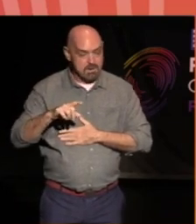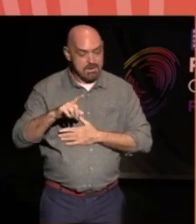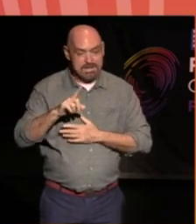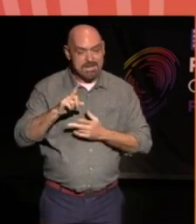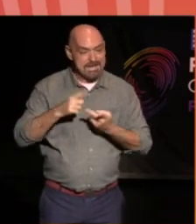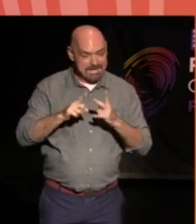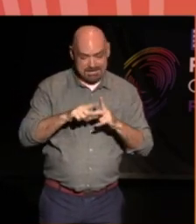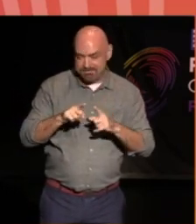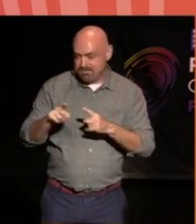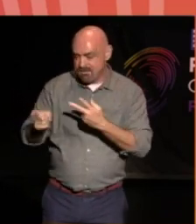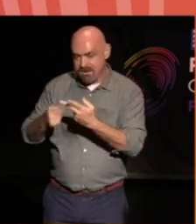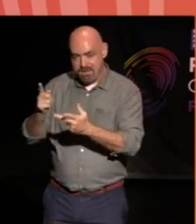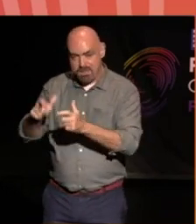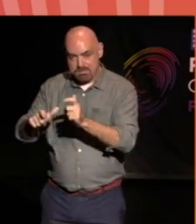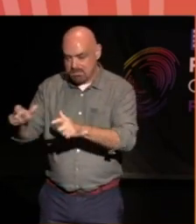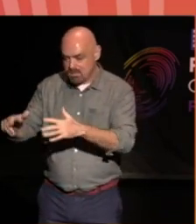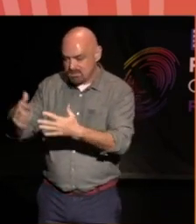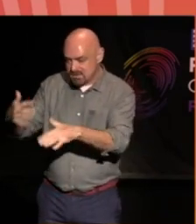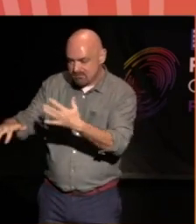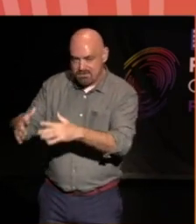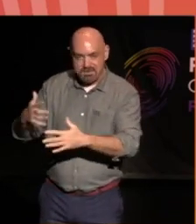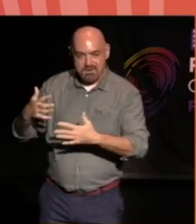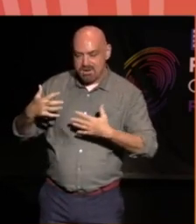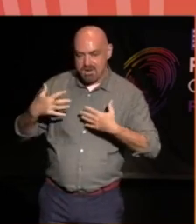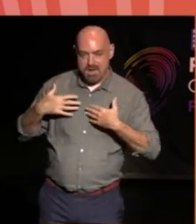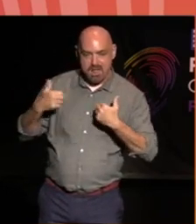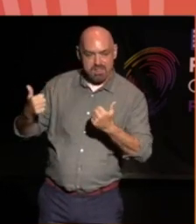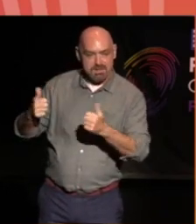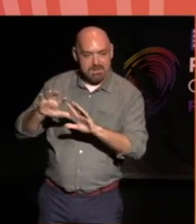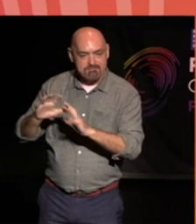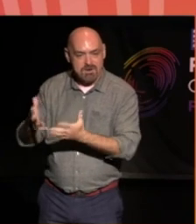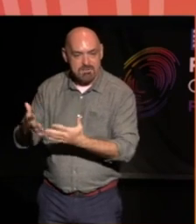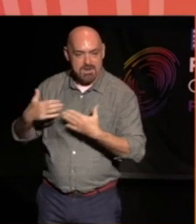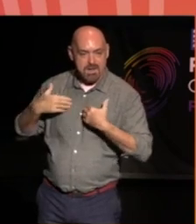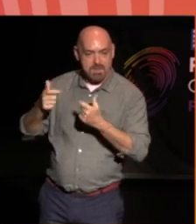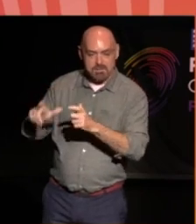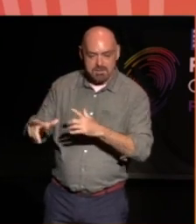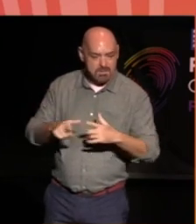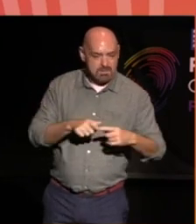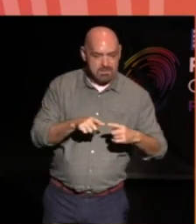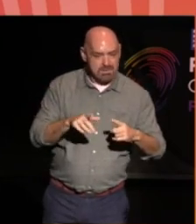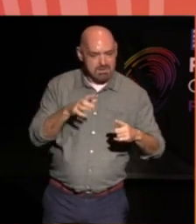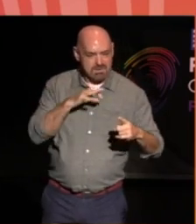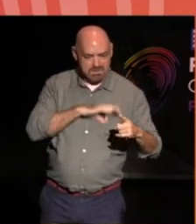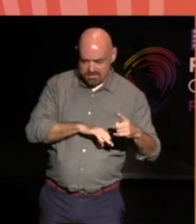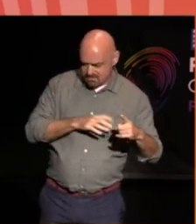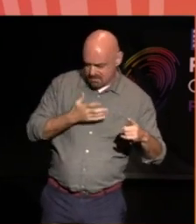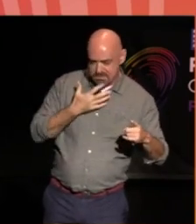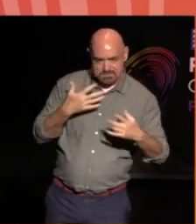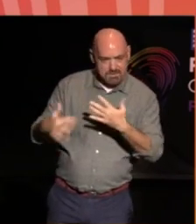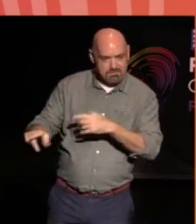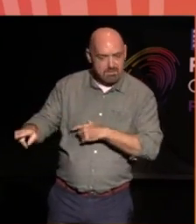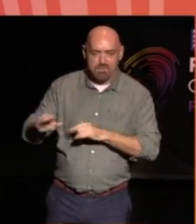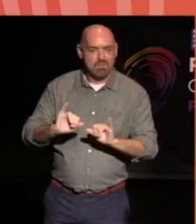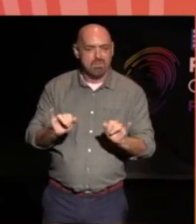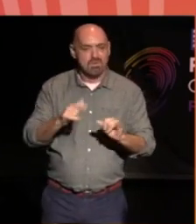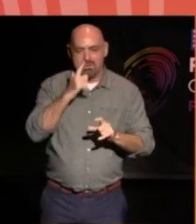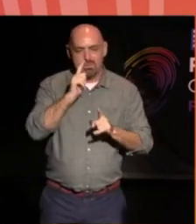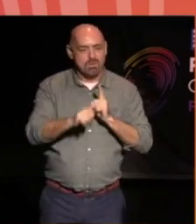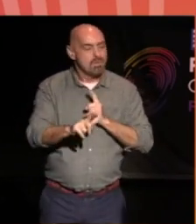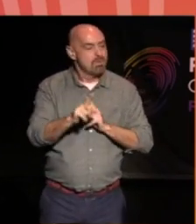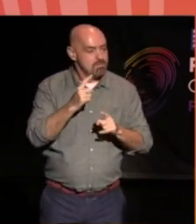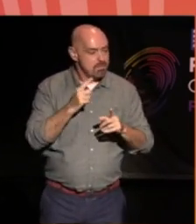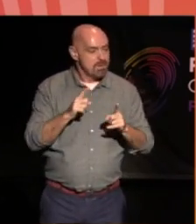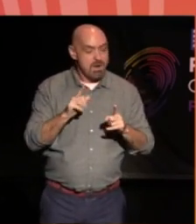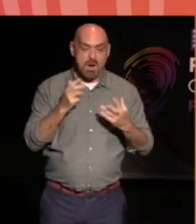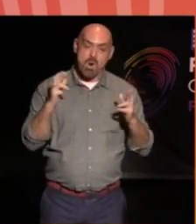the expense of a healthy environment or healthy people. And hopefully bring together the interdependence, we'll bring